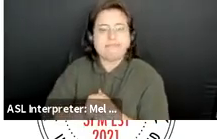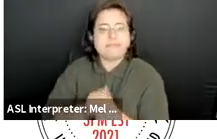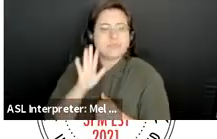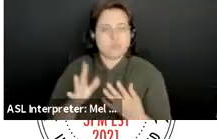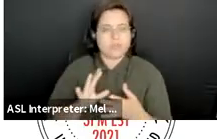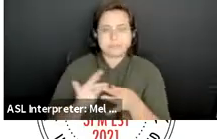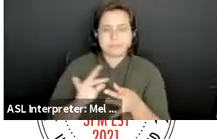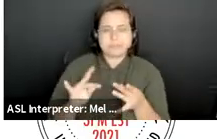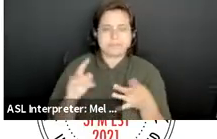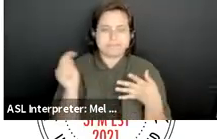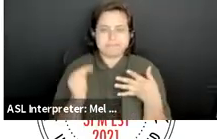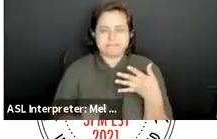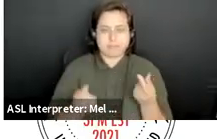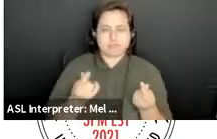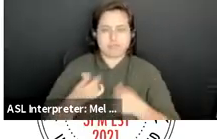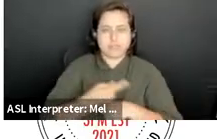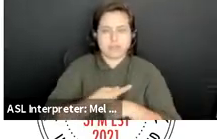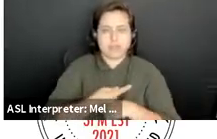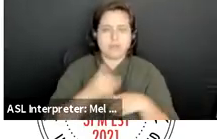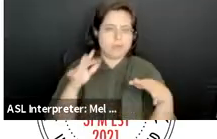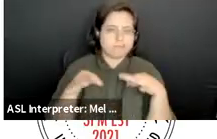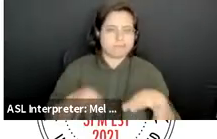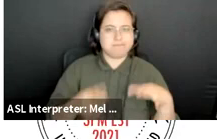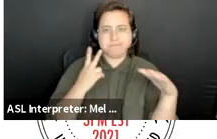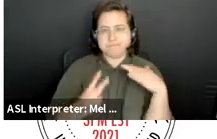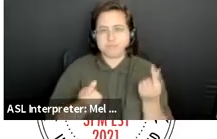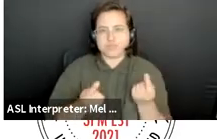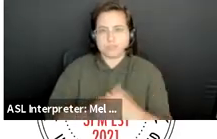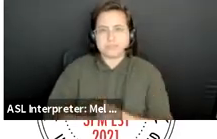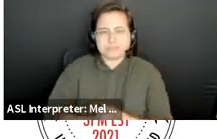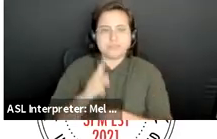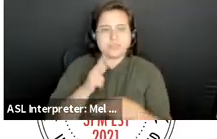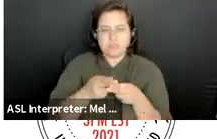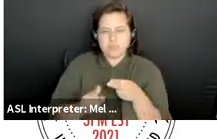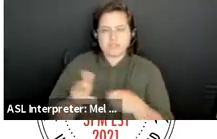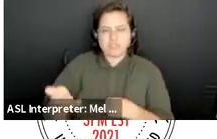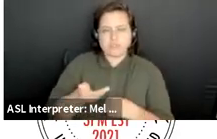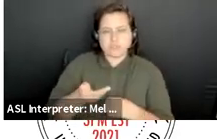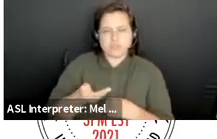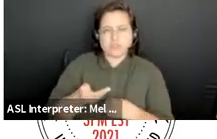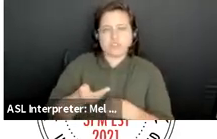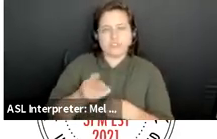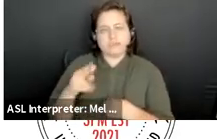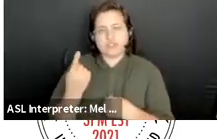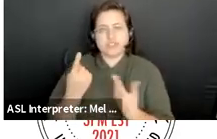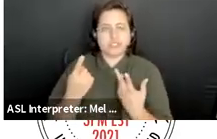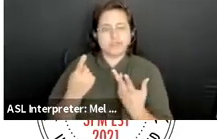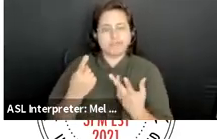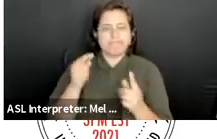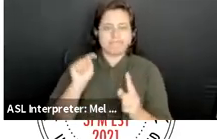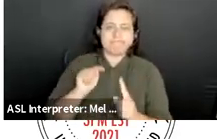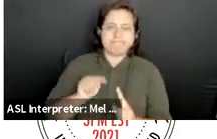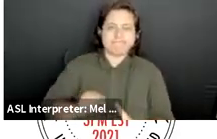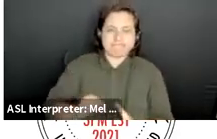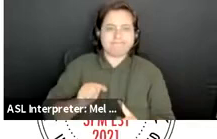and I'll just want to walk you through what to expect. We'll have a brief introduction to highlight the goals and points